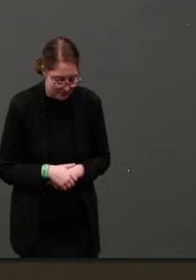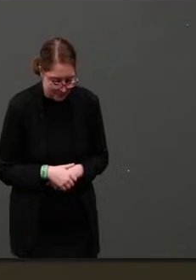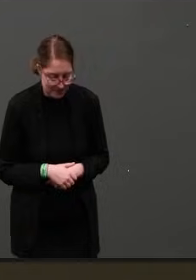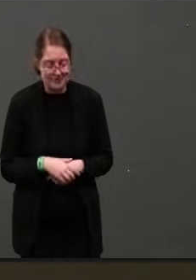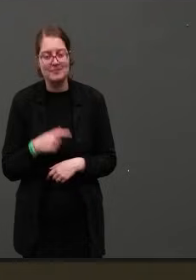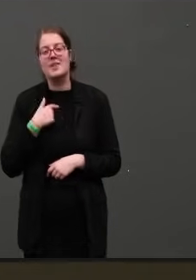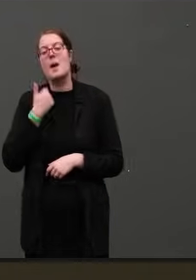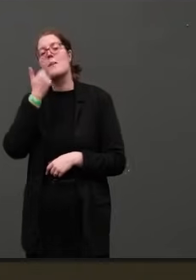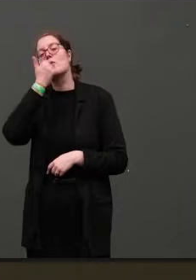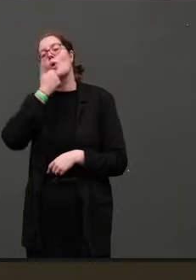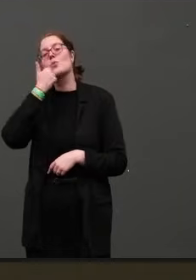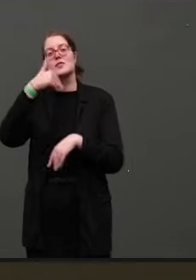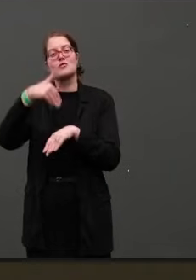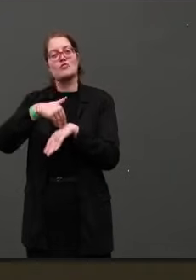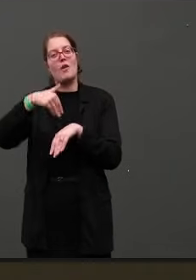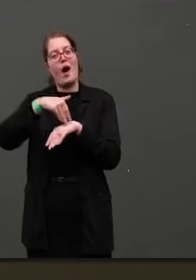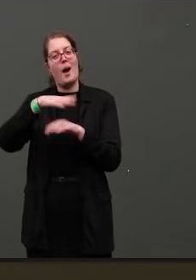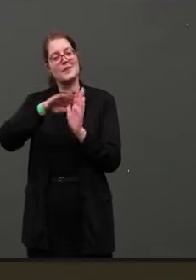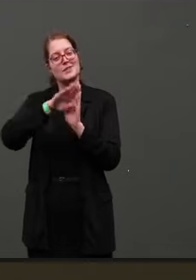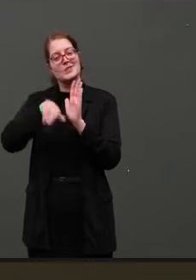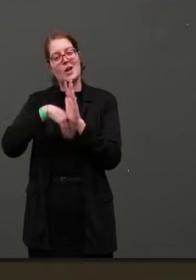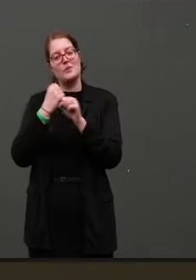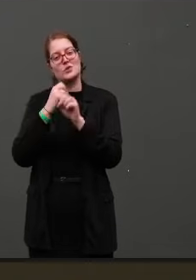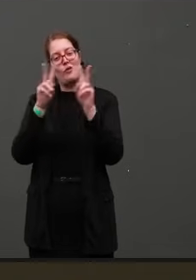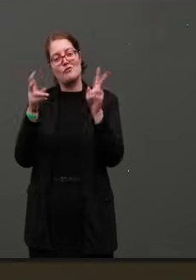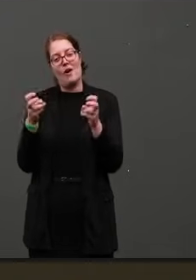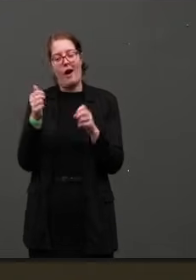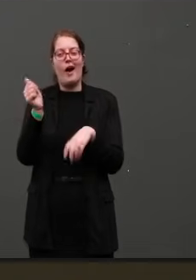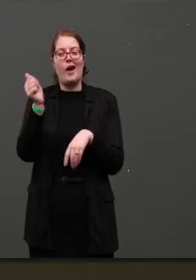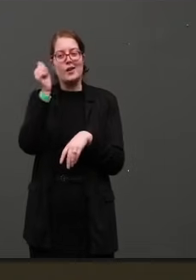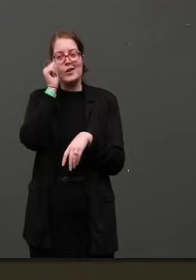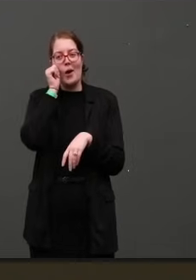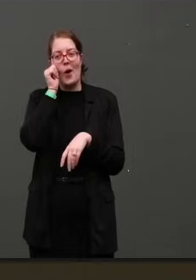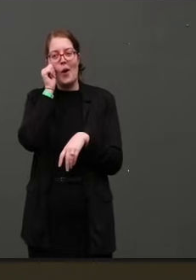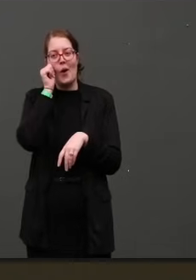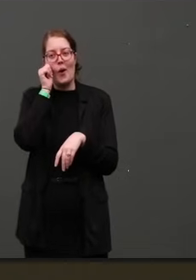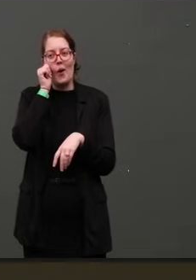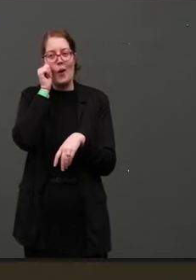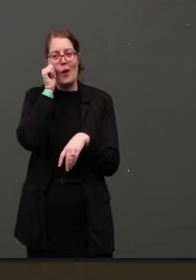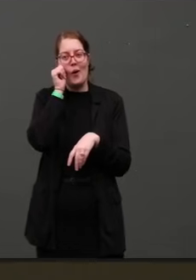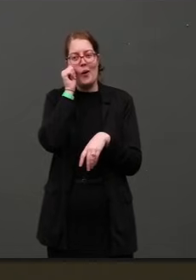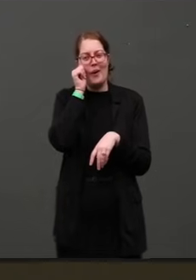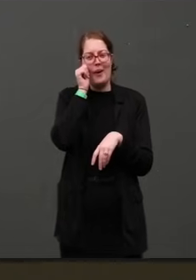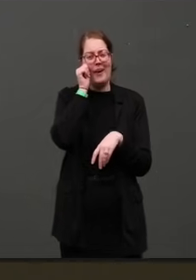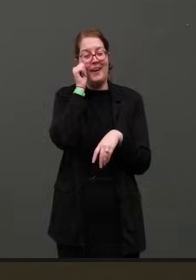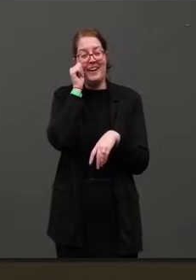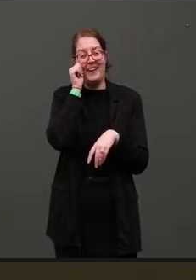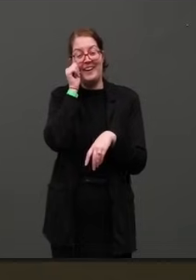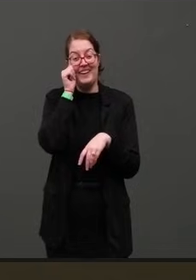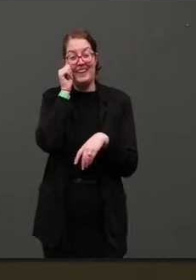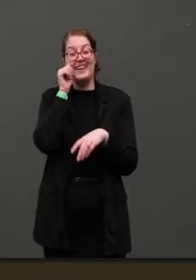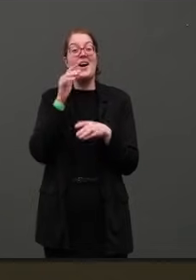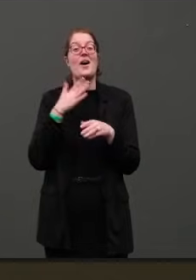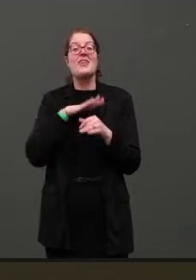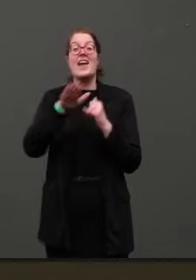within that subgenre, I know the audience wants there to be a big gather the suspect scene at the end, where the detective explains who